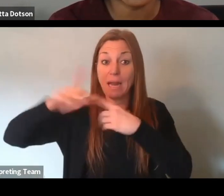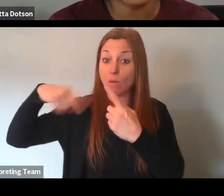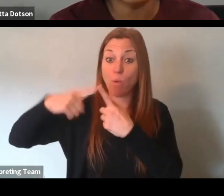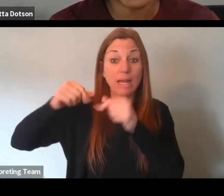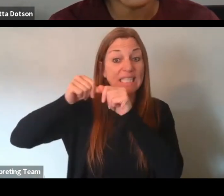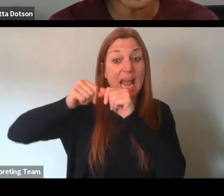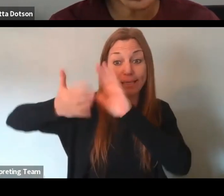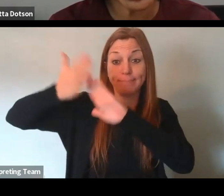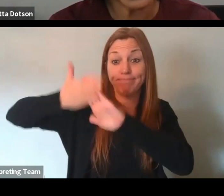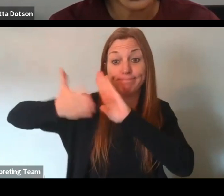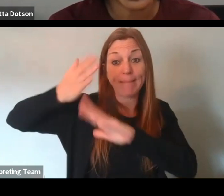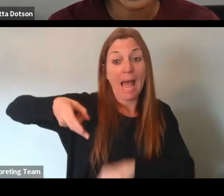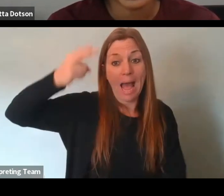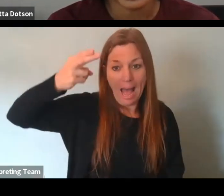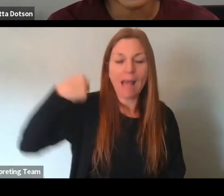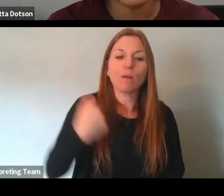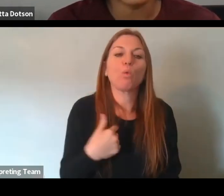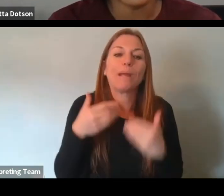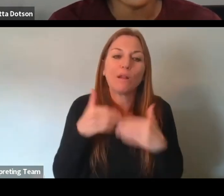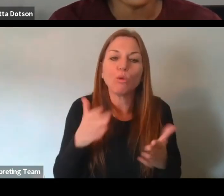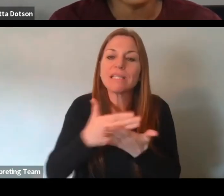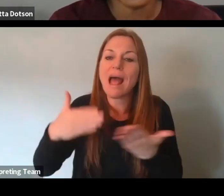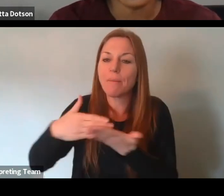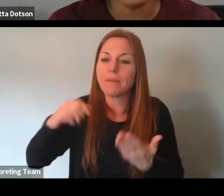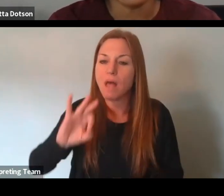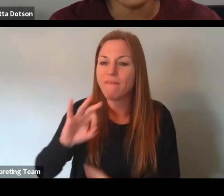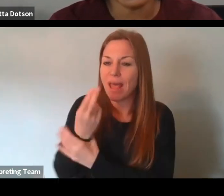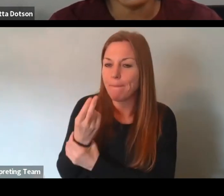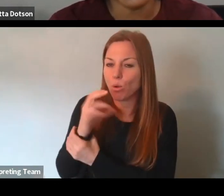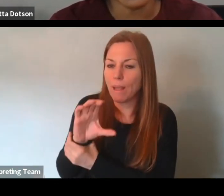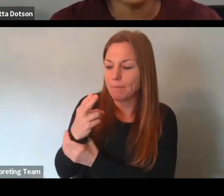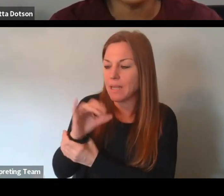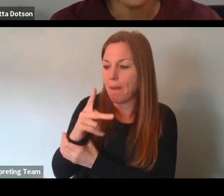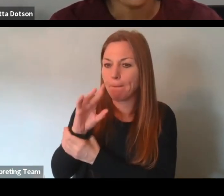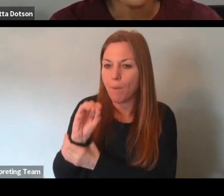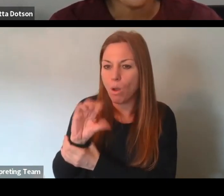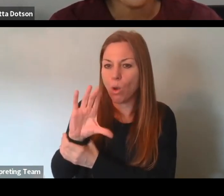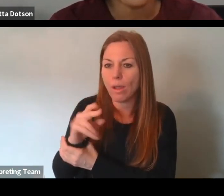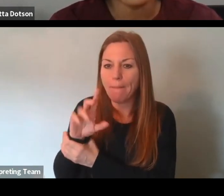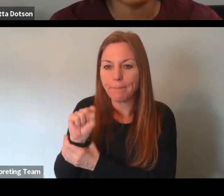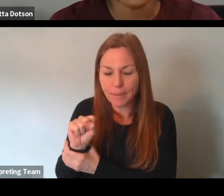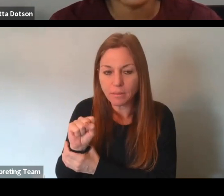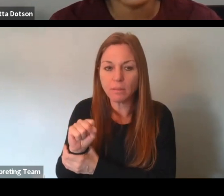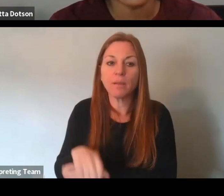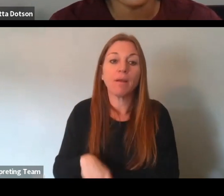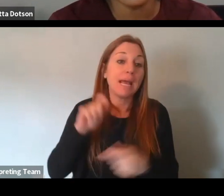can change the process of brain myelination and lead to a number